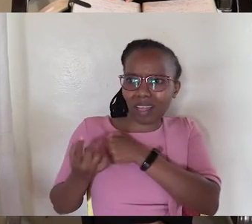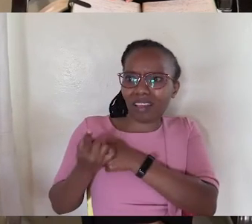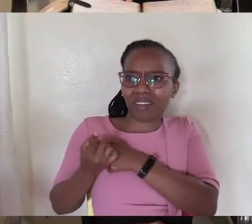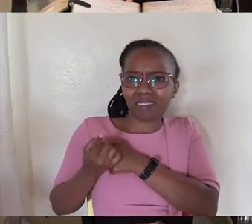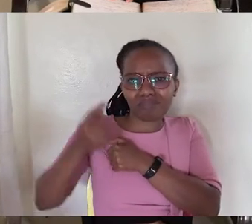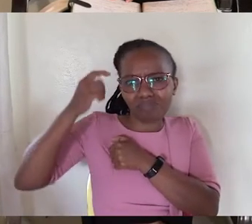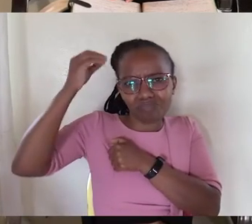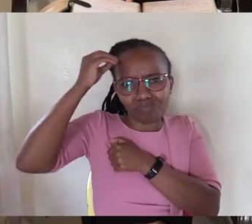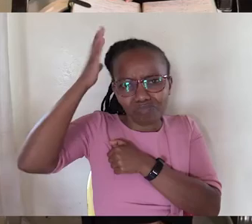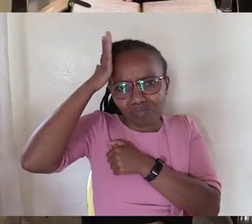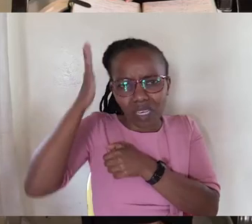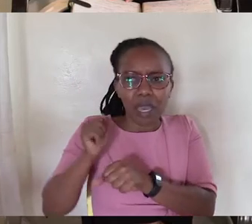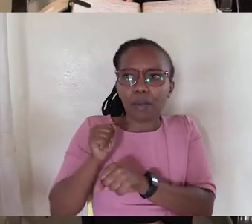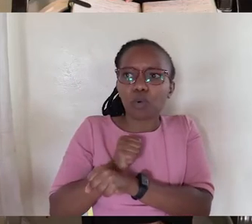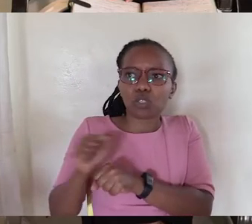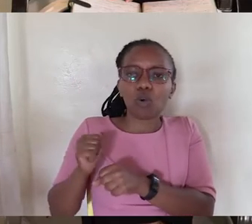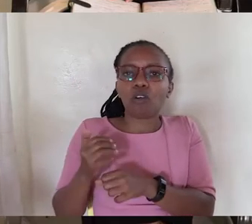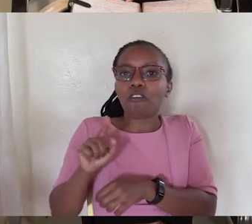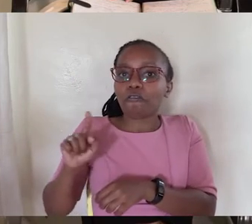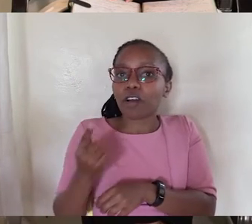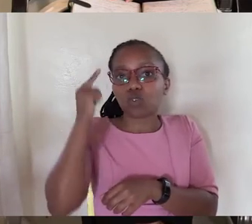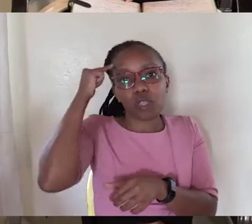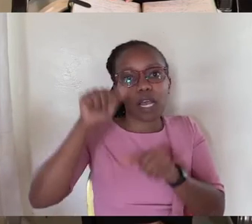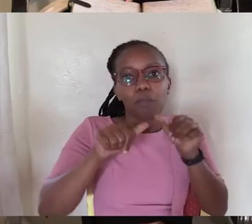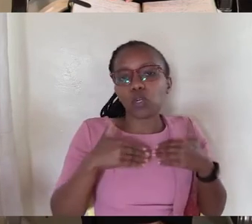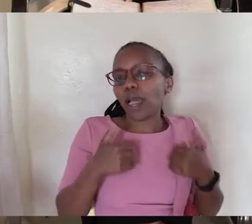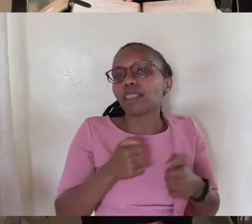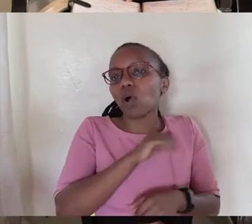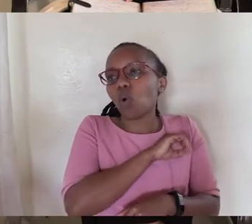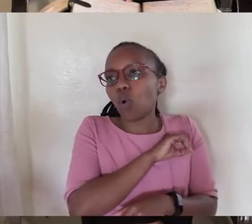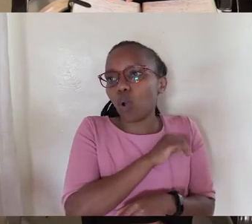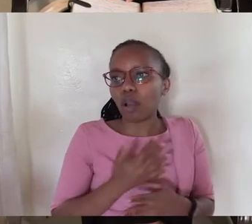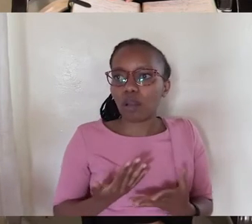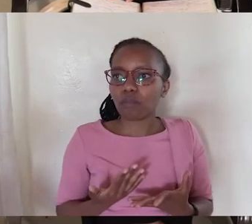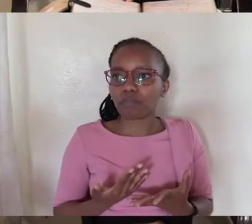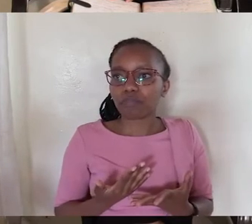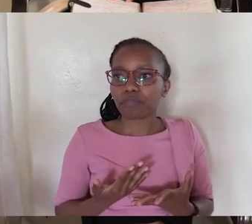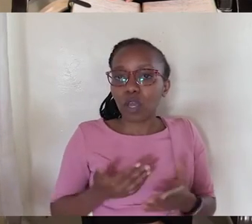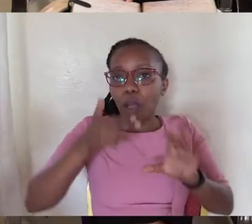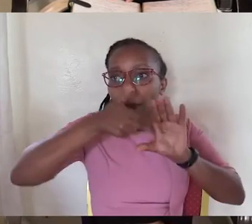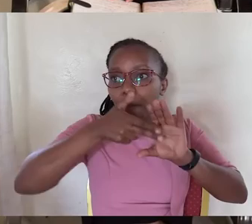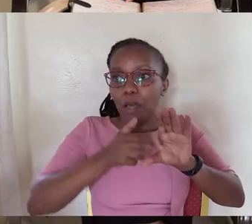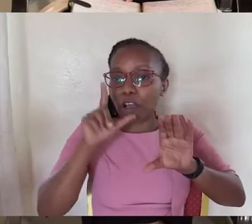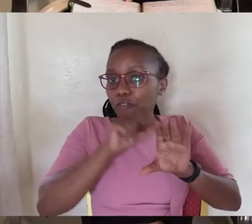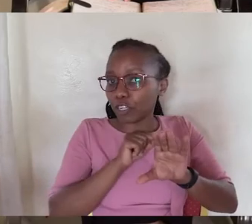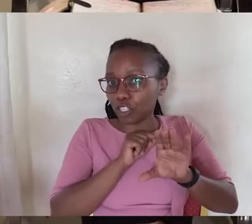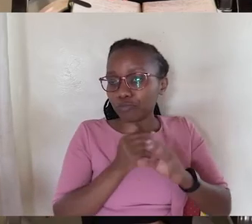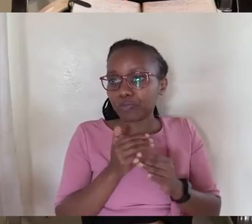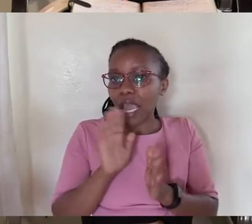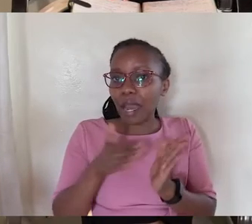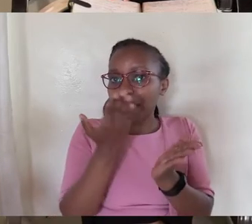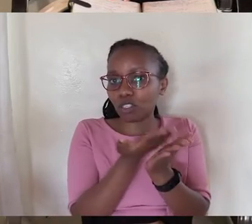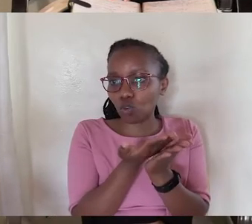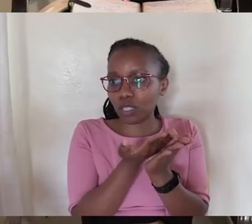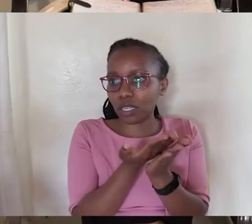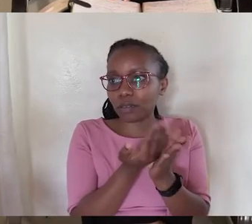head, or are you going to think about, first of all, your recovery process and how to get out of that situation? We've participated in petitions. We've